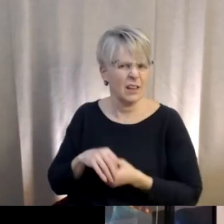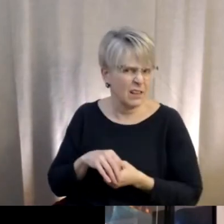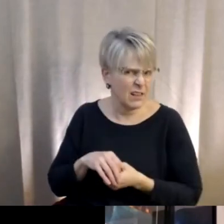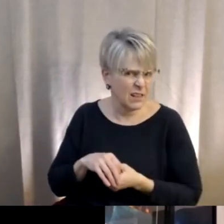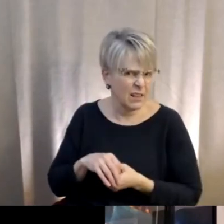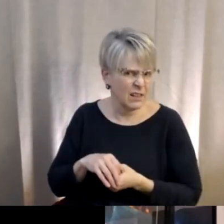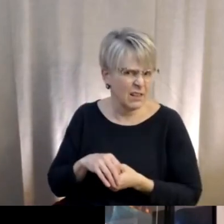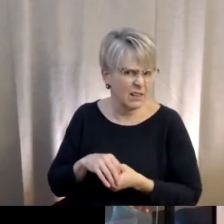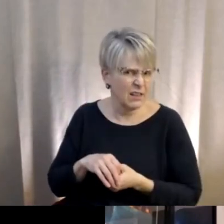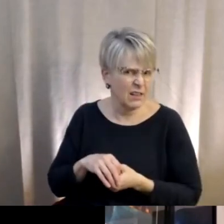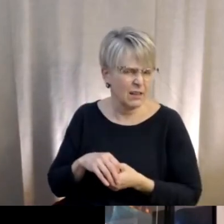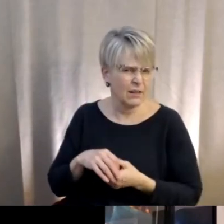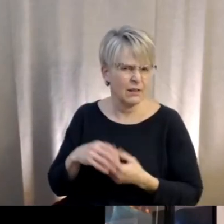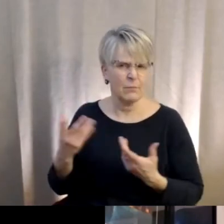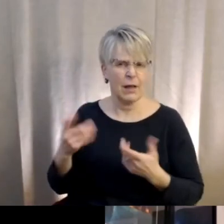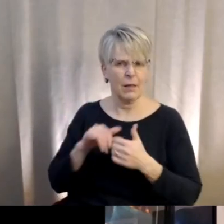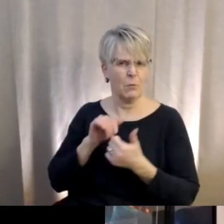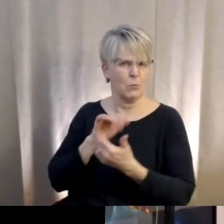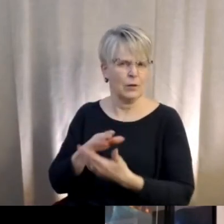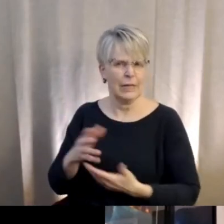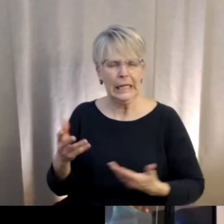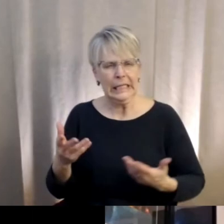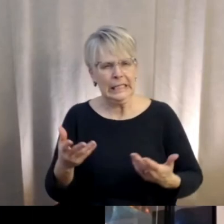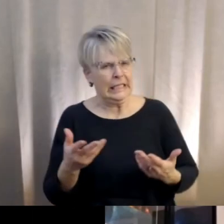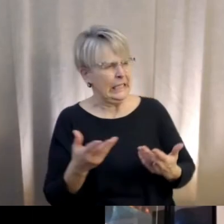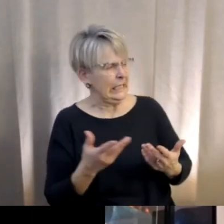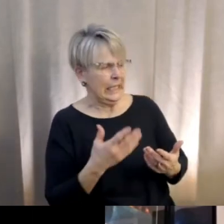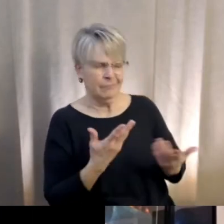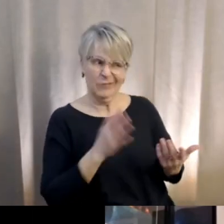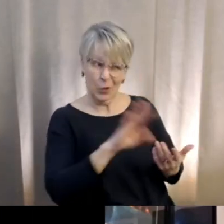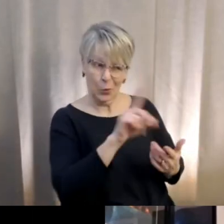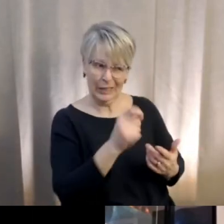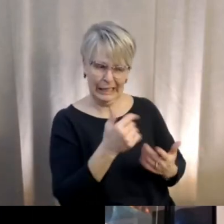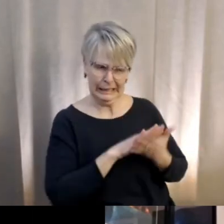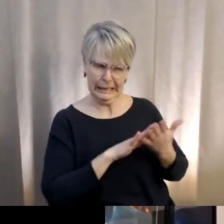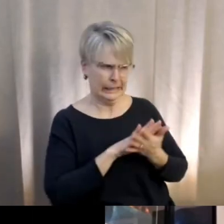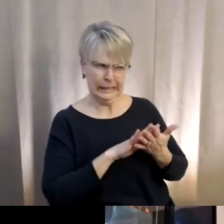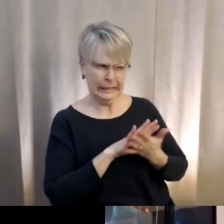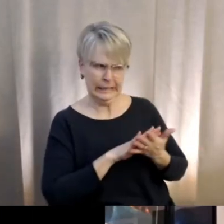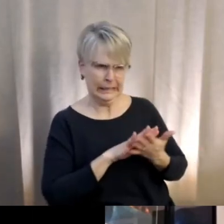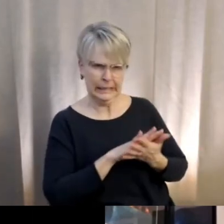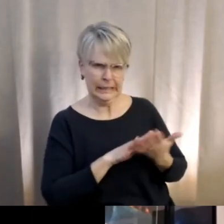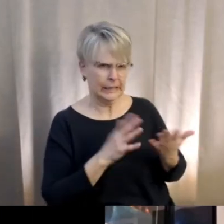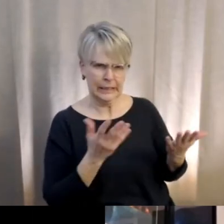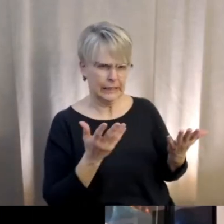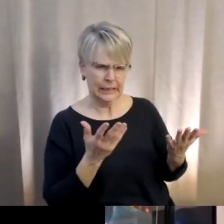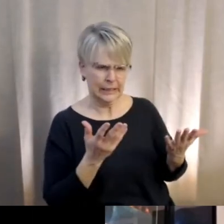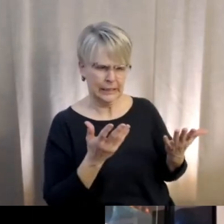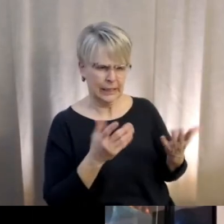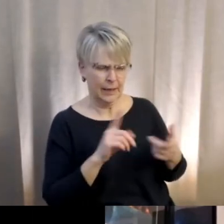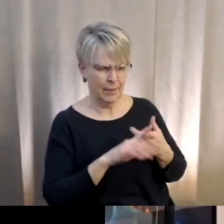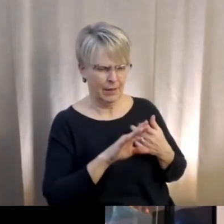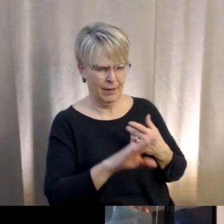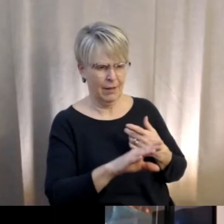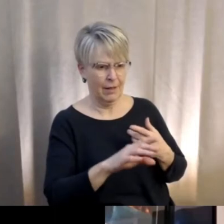Like more approach related? I'm not really sure what you're asking as far as like reintegrating, let's say